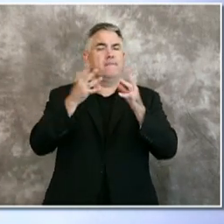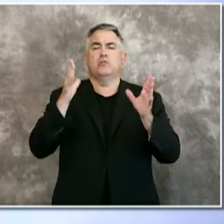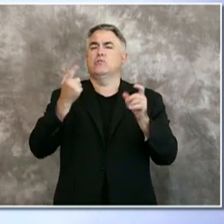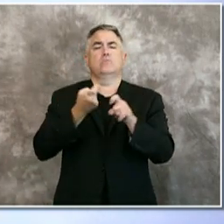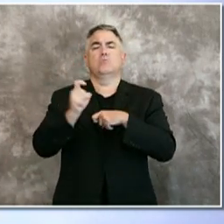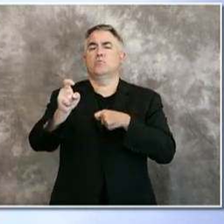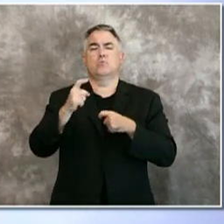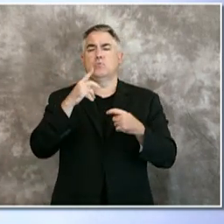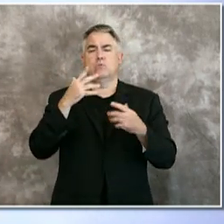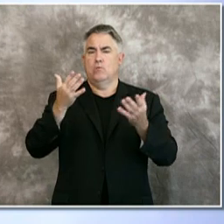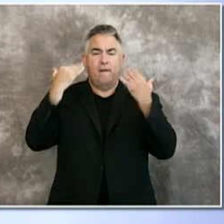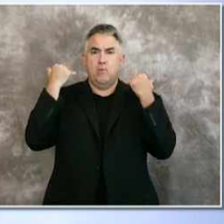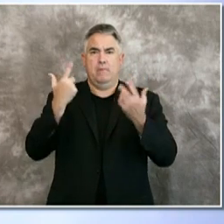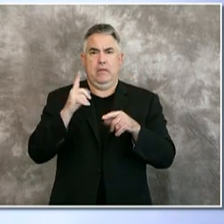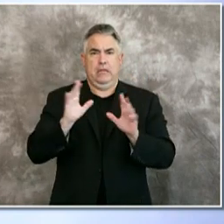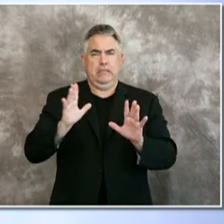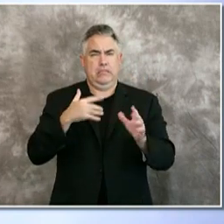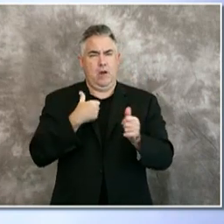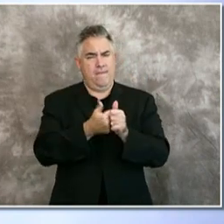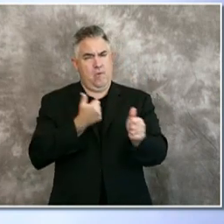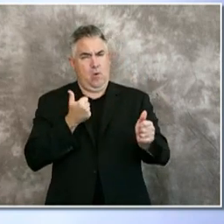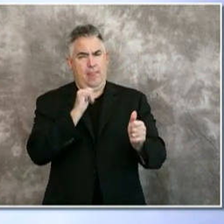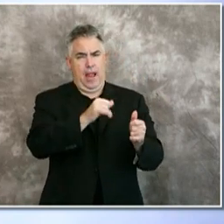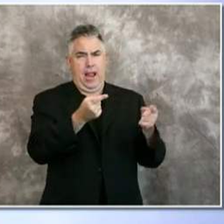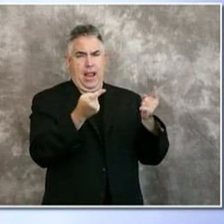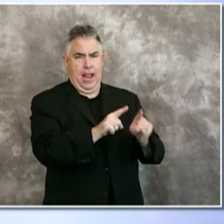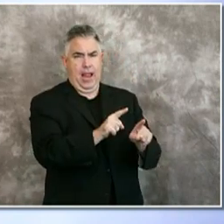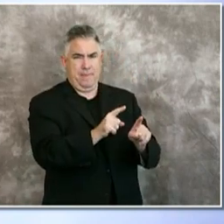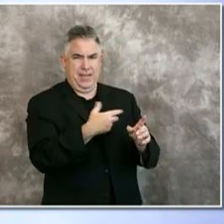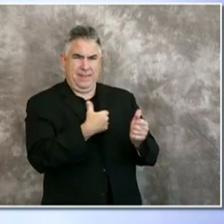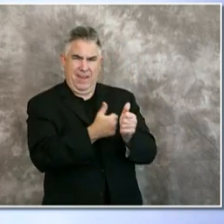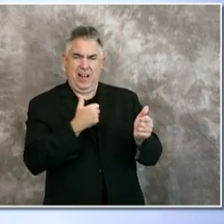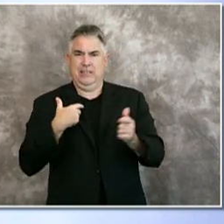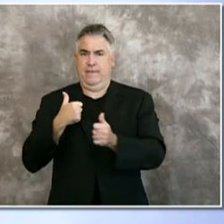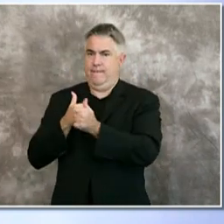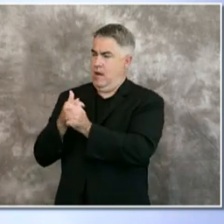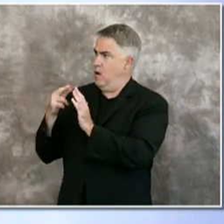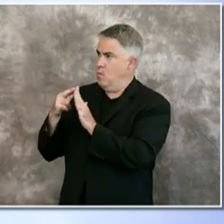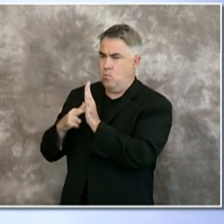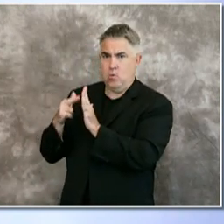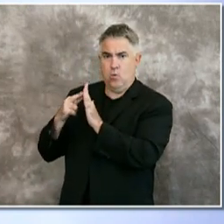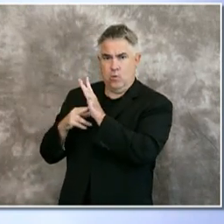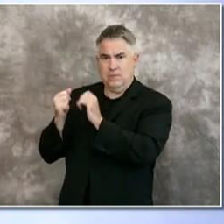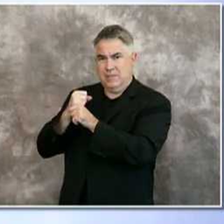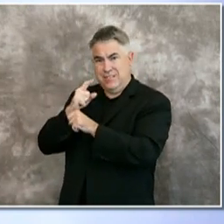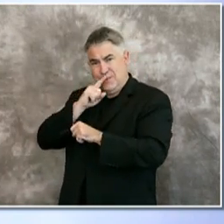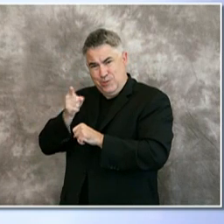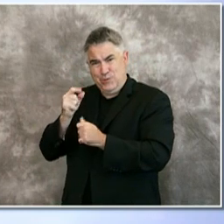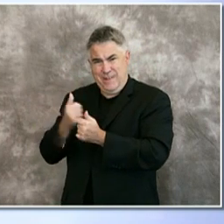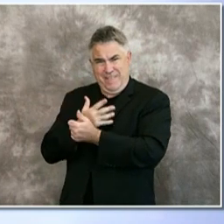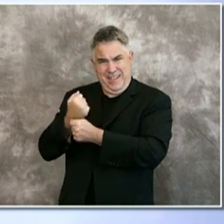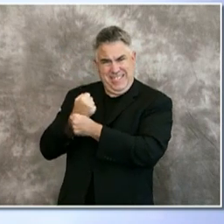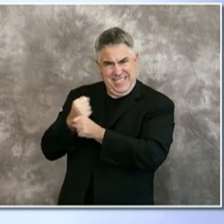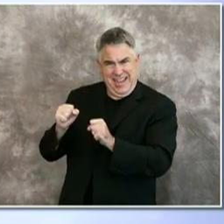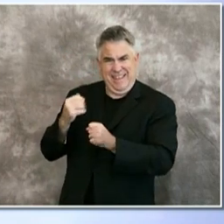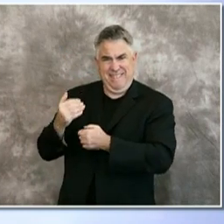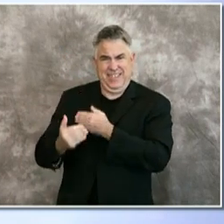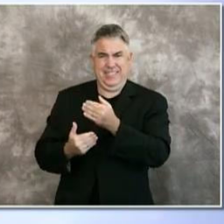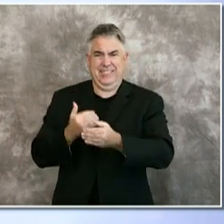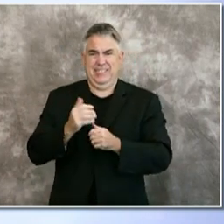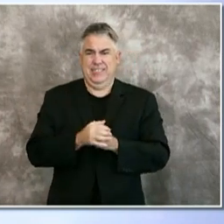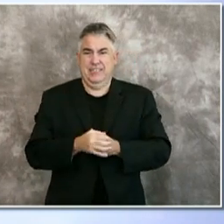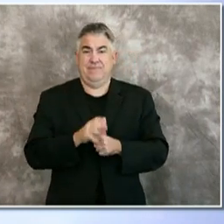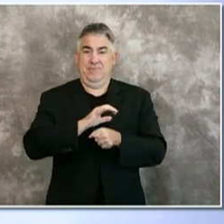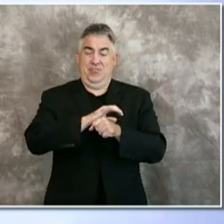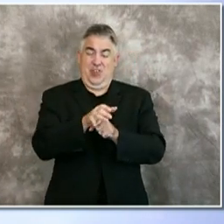give us a guide as we work our way through this. But I think it's important that we think about the coronavirus pandemic as